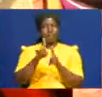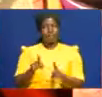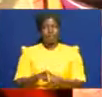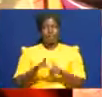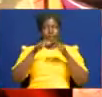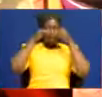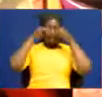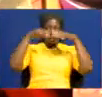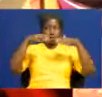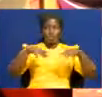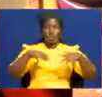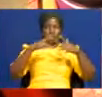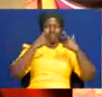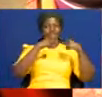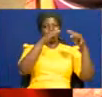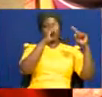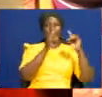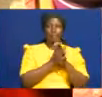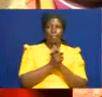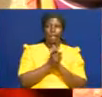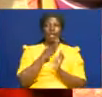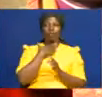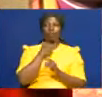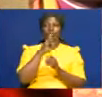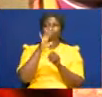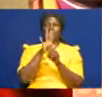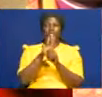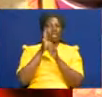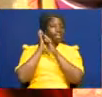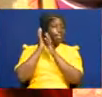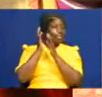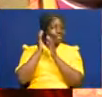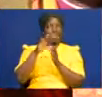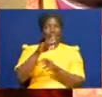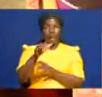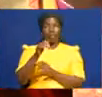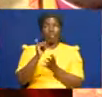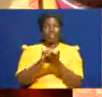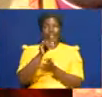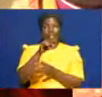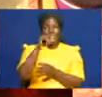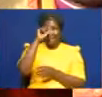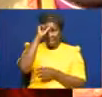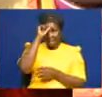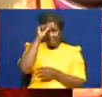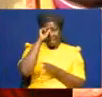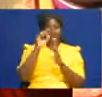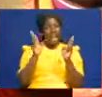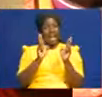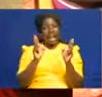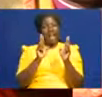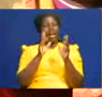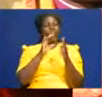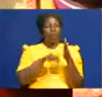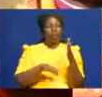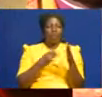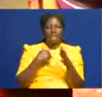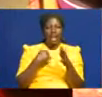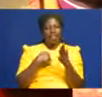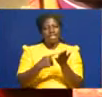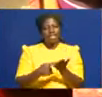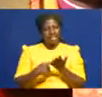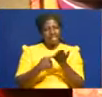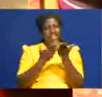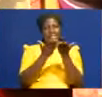kuhakikishia watu wa Kilifi County ya kwamba serikali hii iko chonjo. Yale ambayo tumeyazungumzia tukiwa